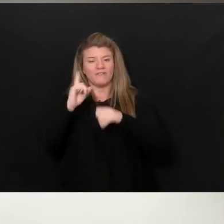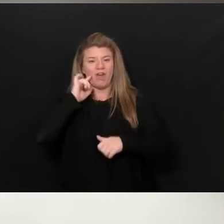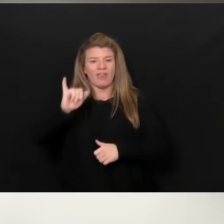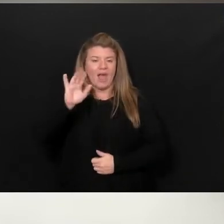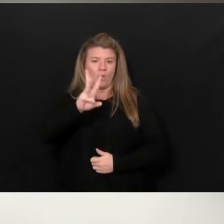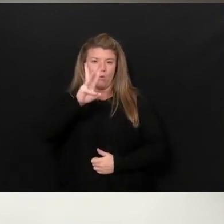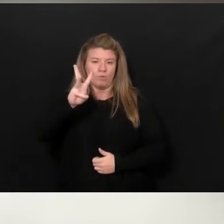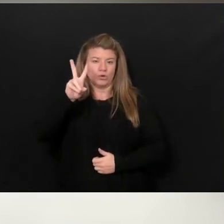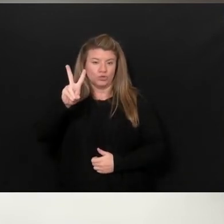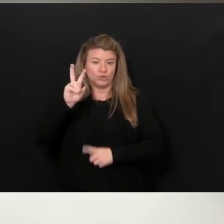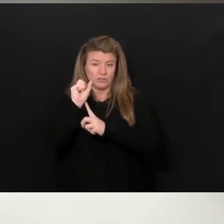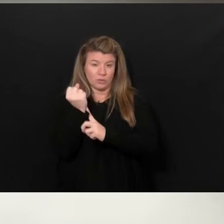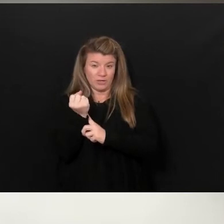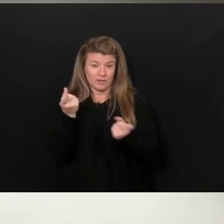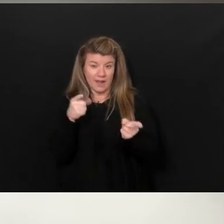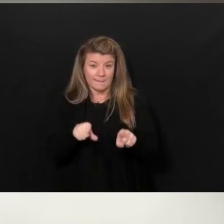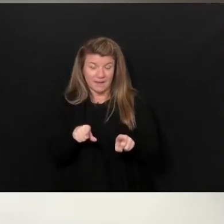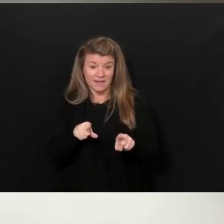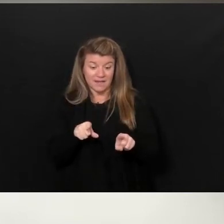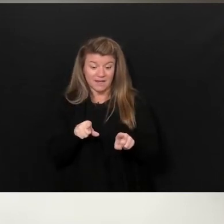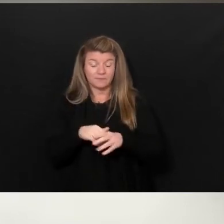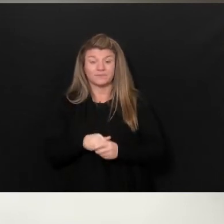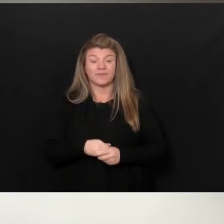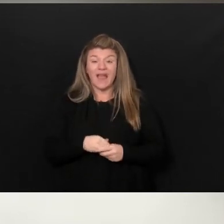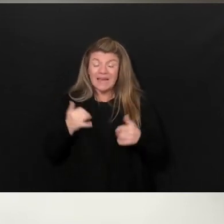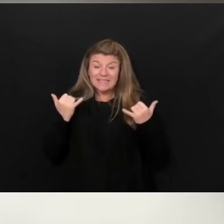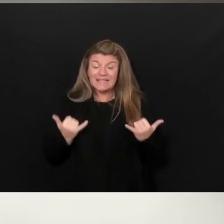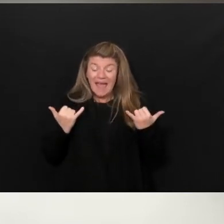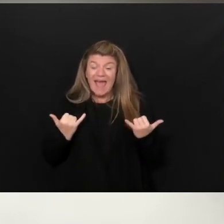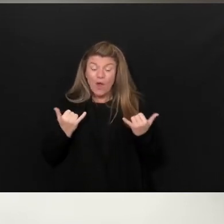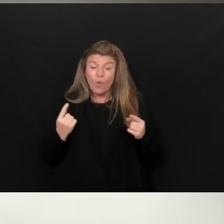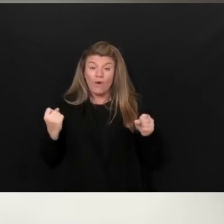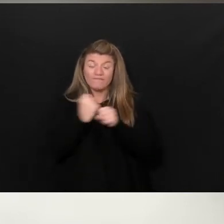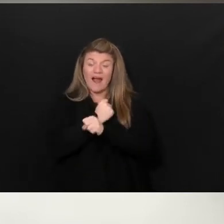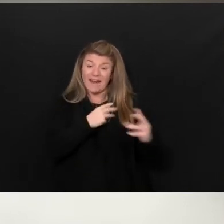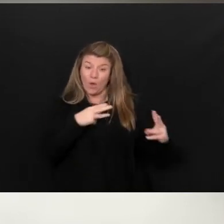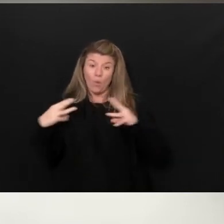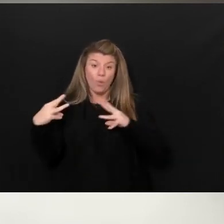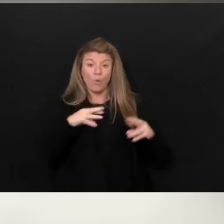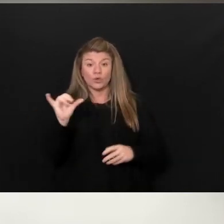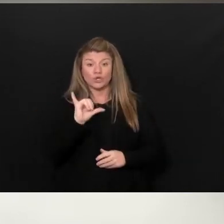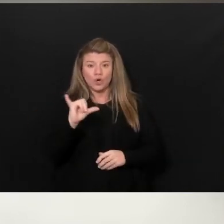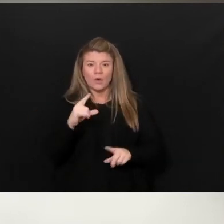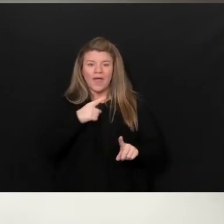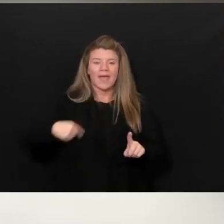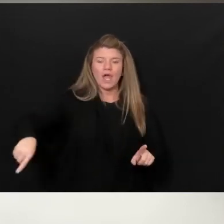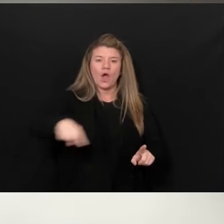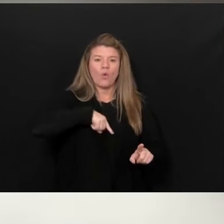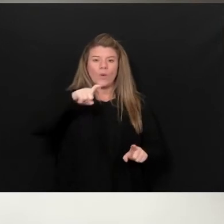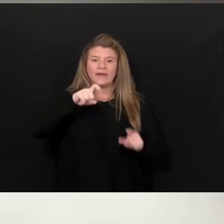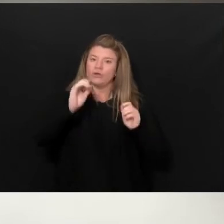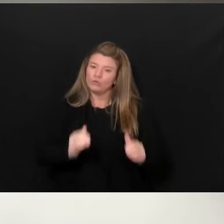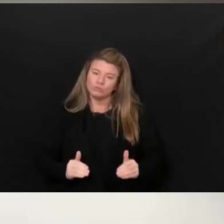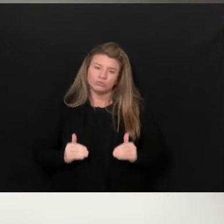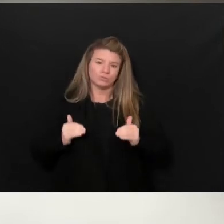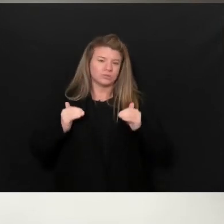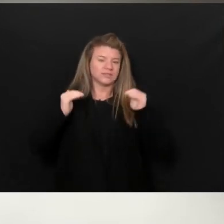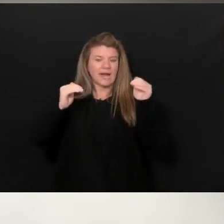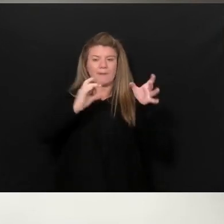World War II. We're fighting a war today, and we need to all continue to step up like